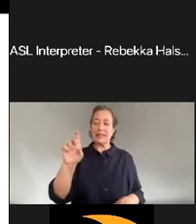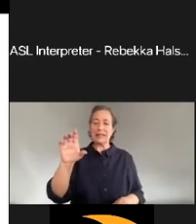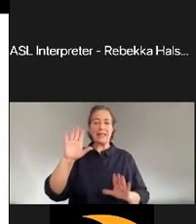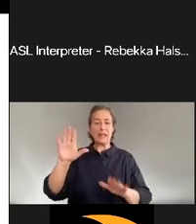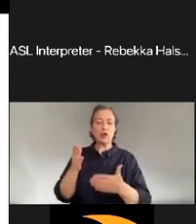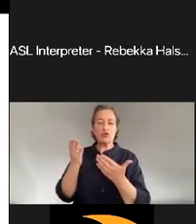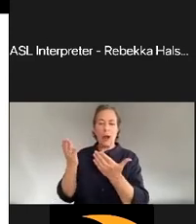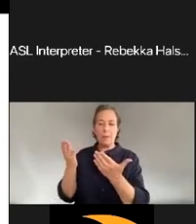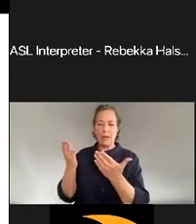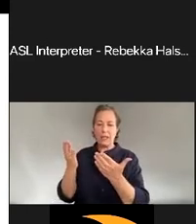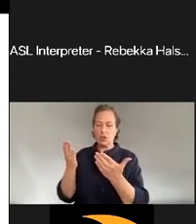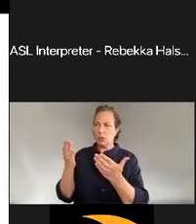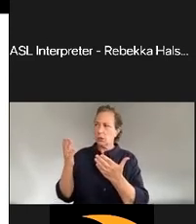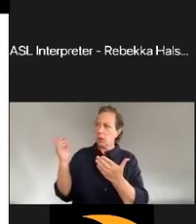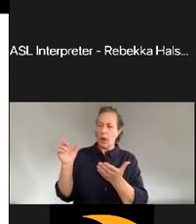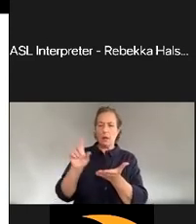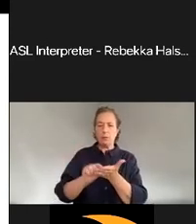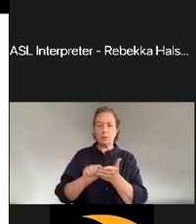late February, and